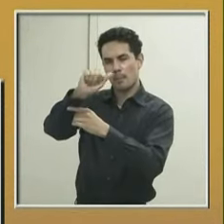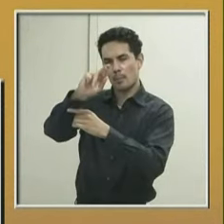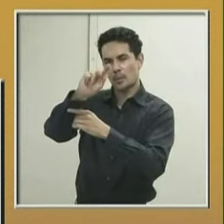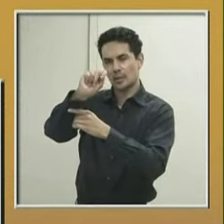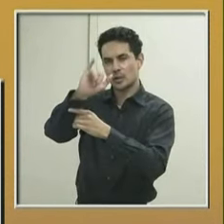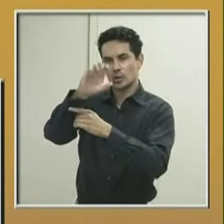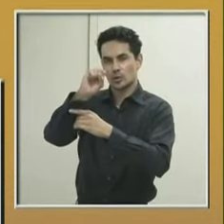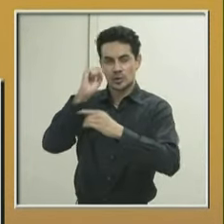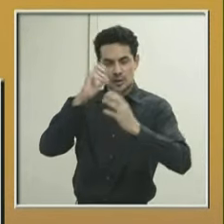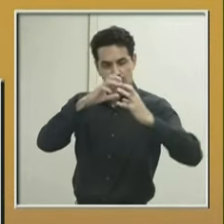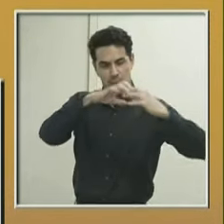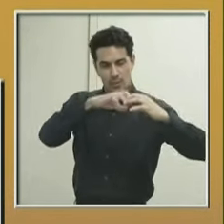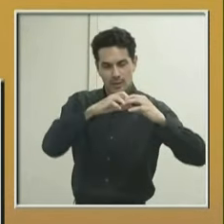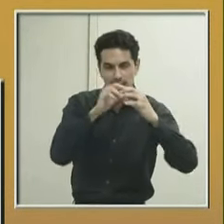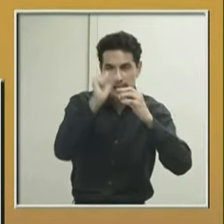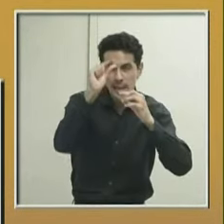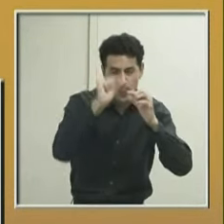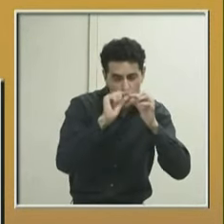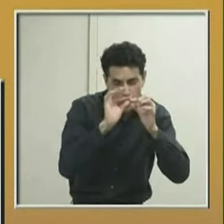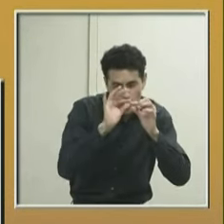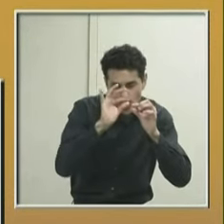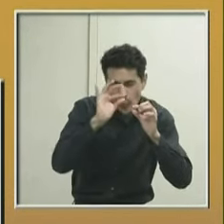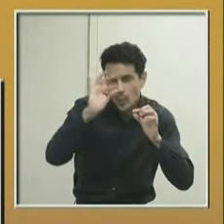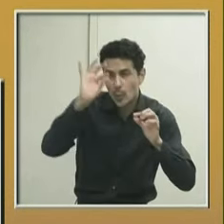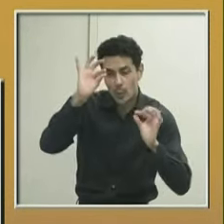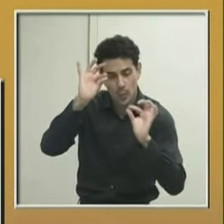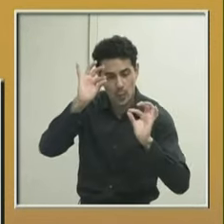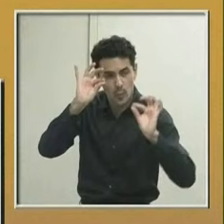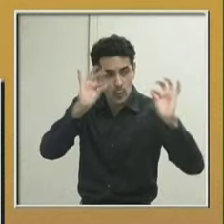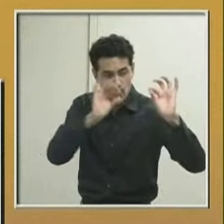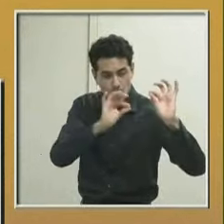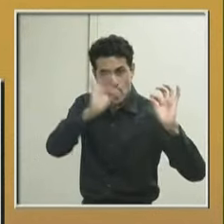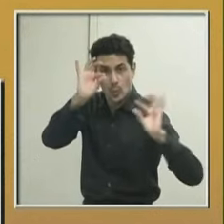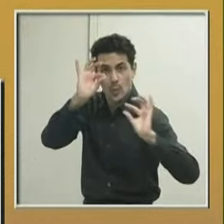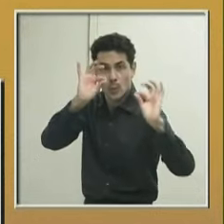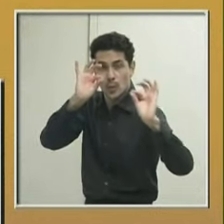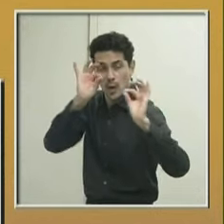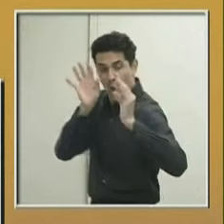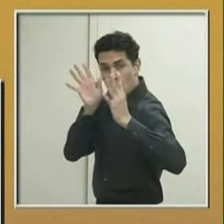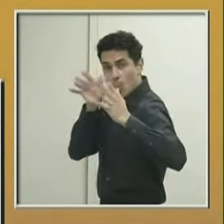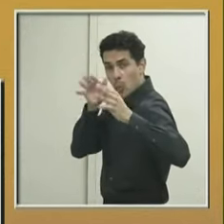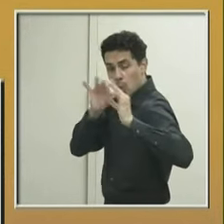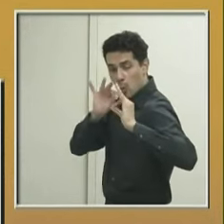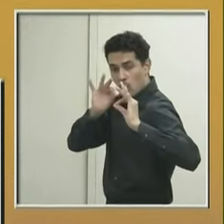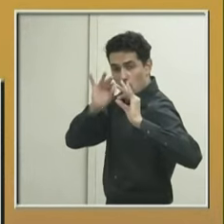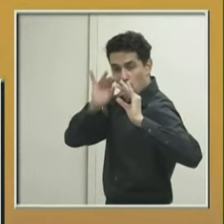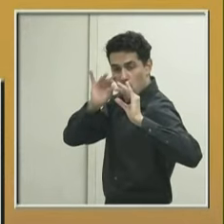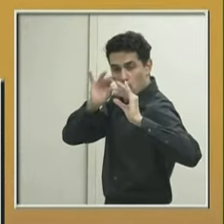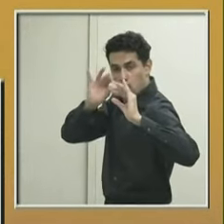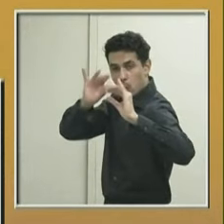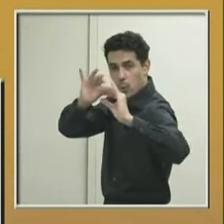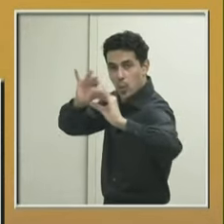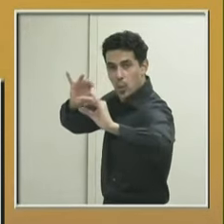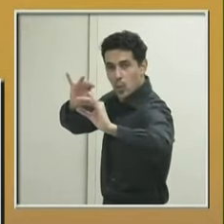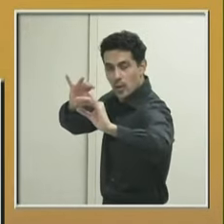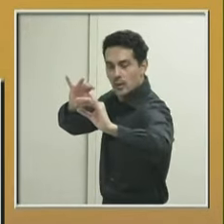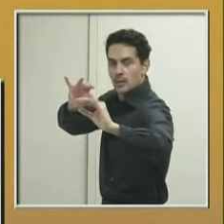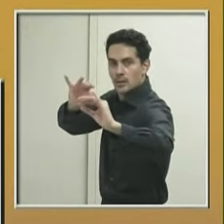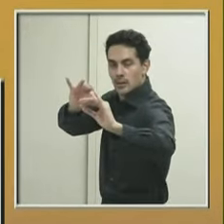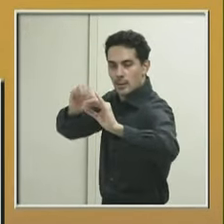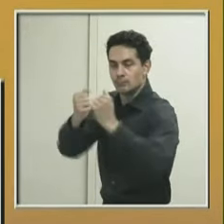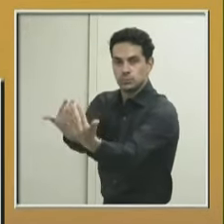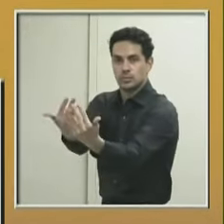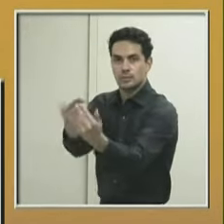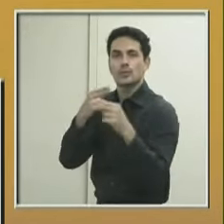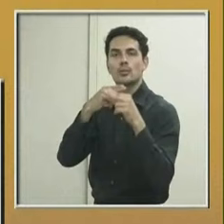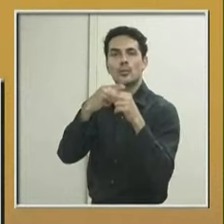the burning object, are able to be carried by the wind, and then deposit somewhere else and possibly ignite what we call